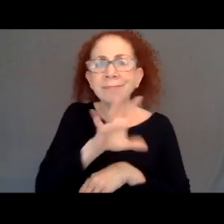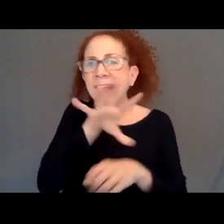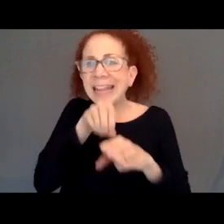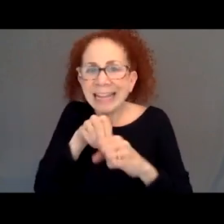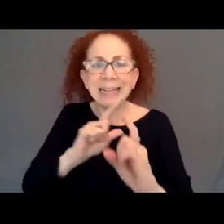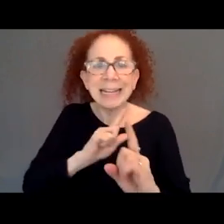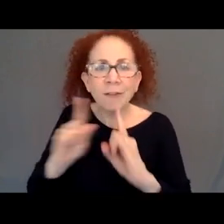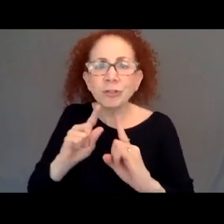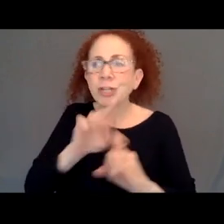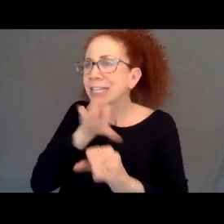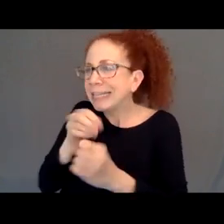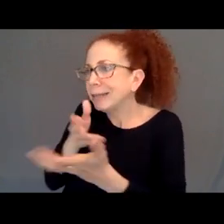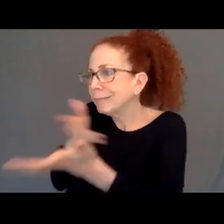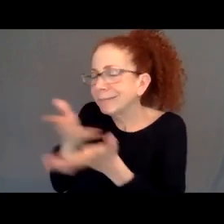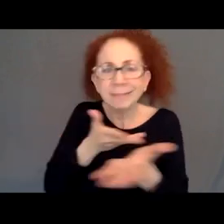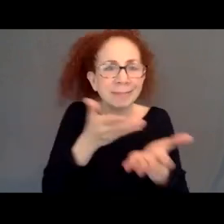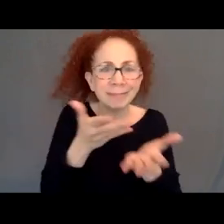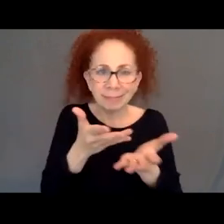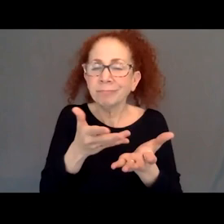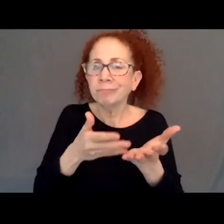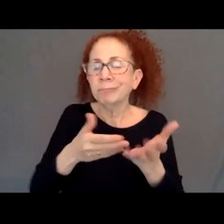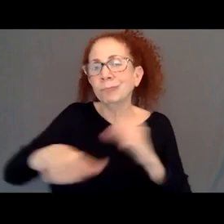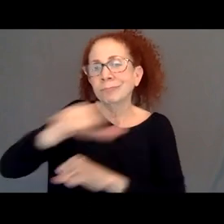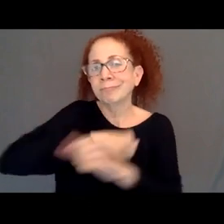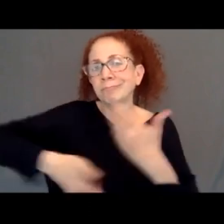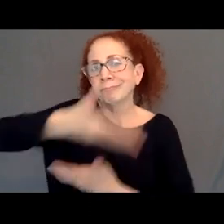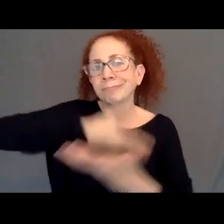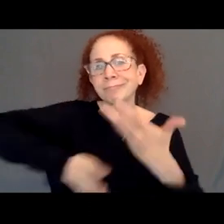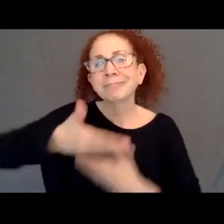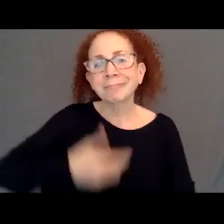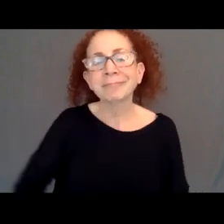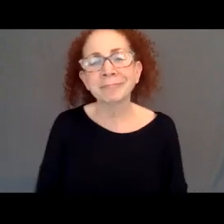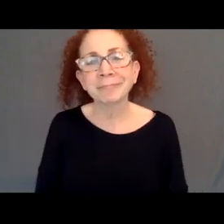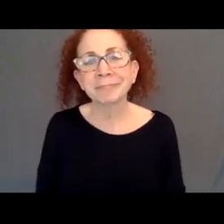in conversation with other people.